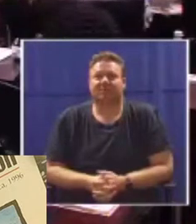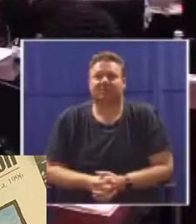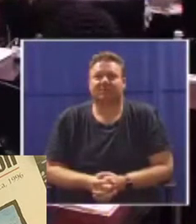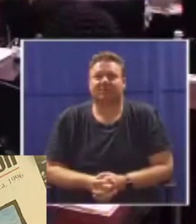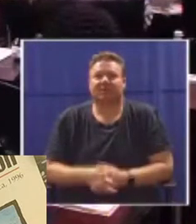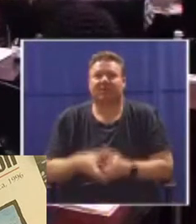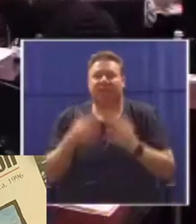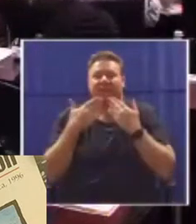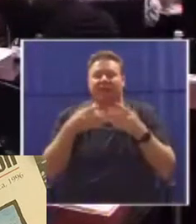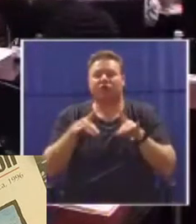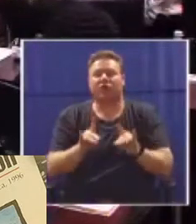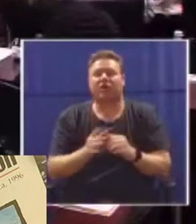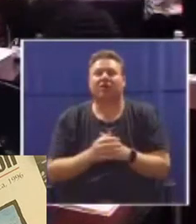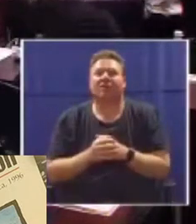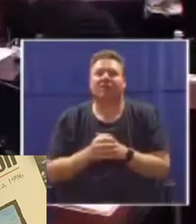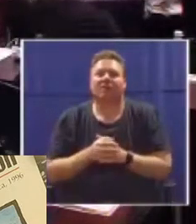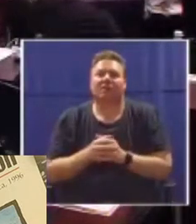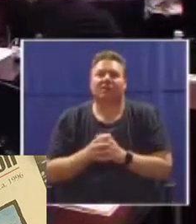Thank you, Chair.